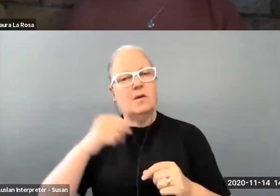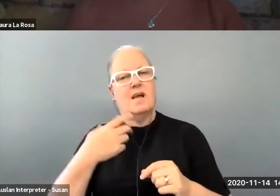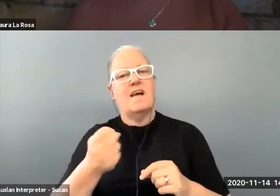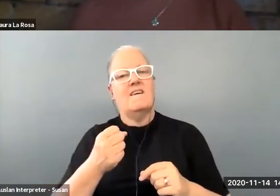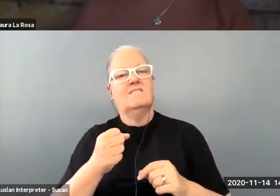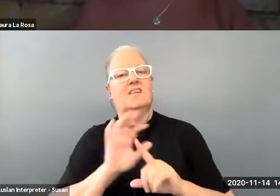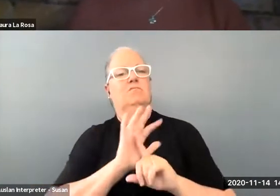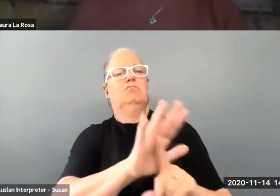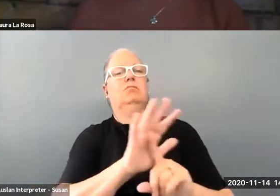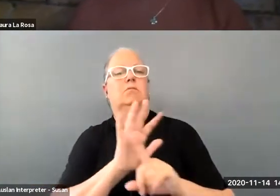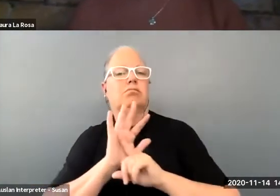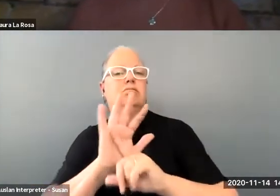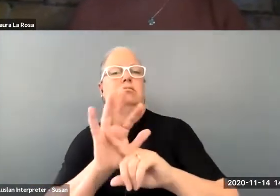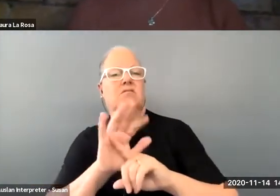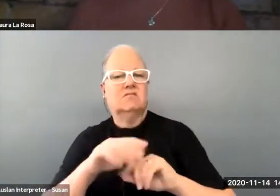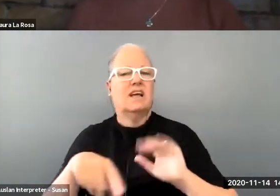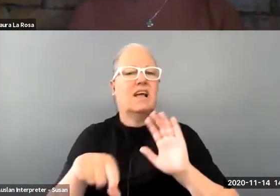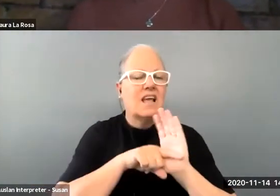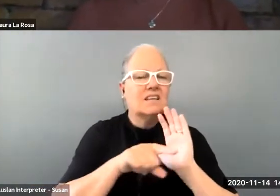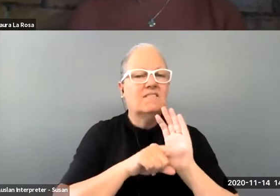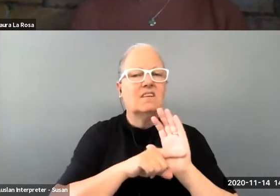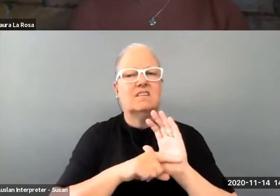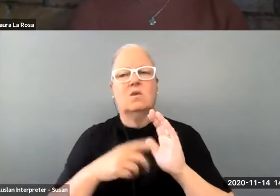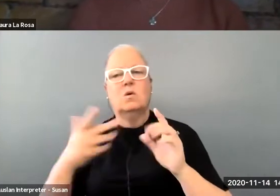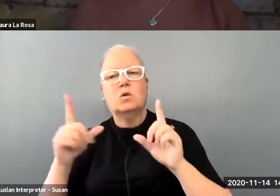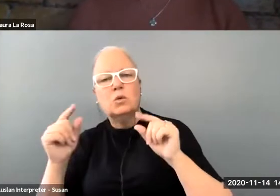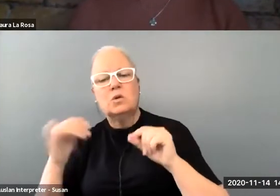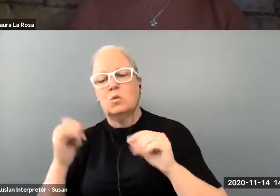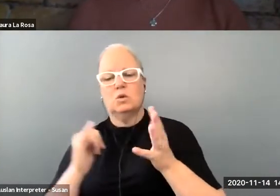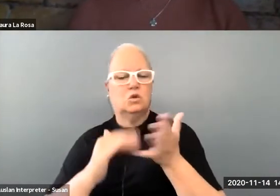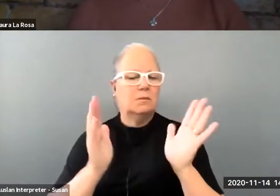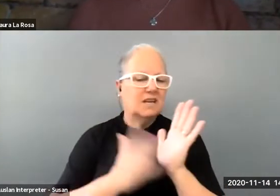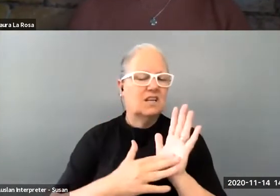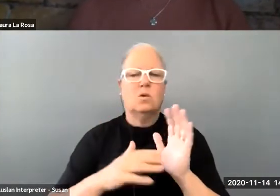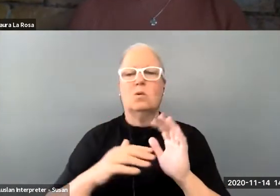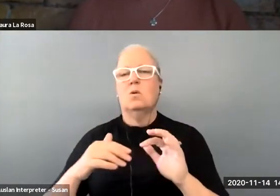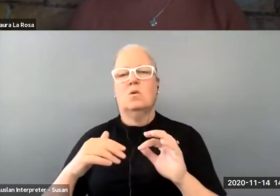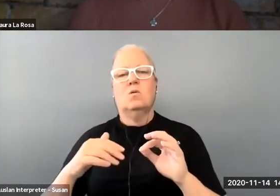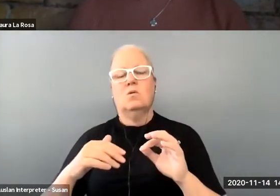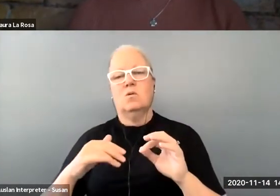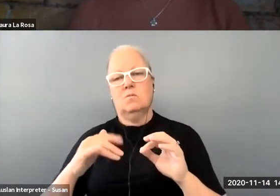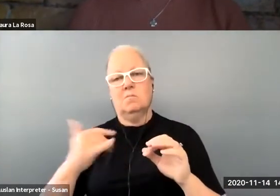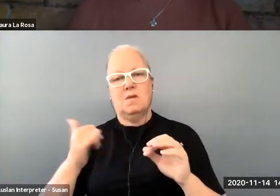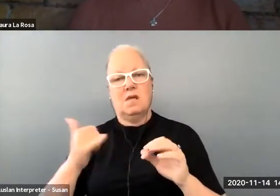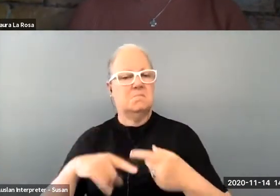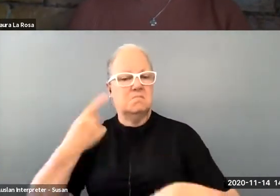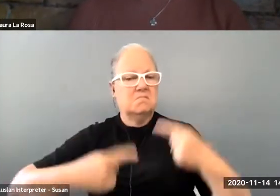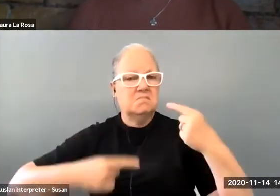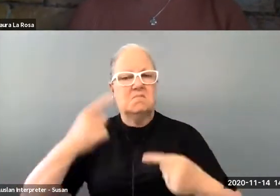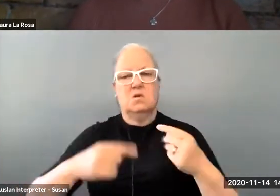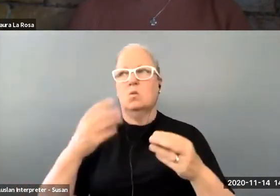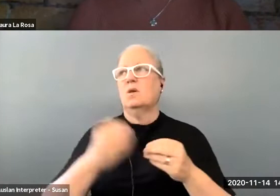negative remarks and backlash on Twitter or social media, or whether it be like a contentious debate with a high